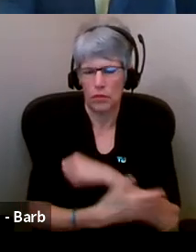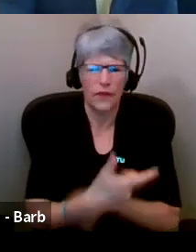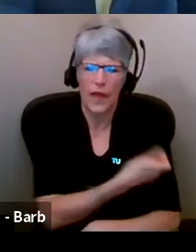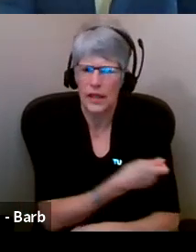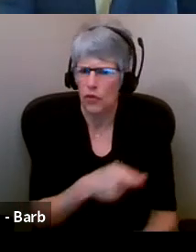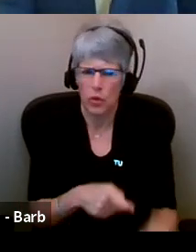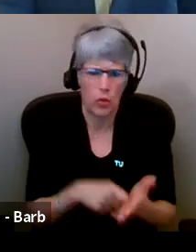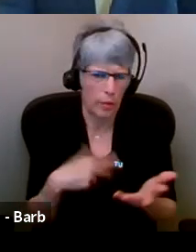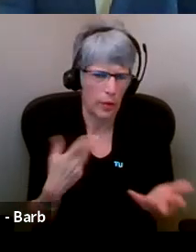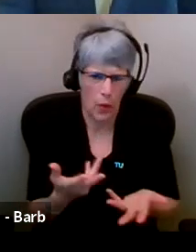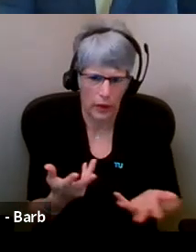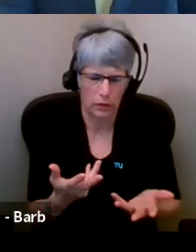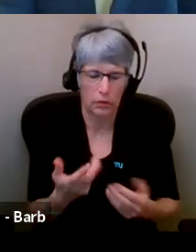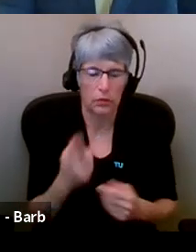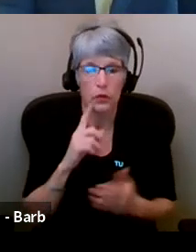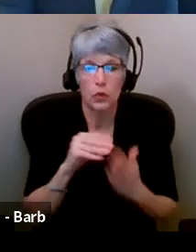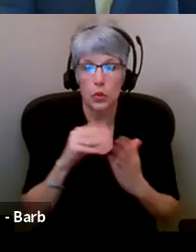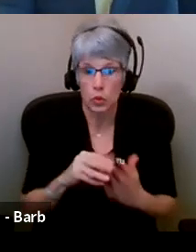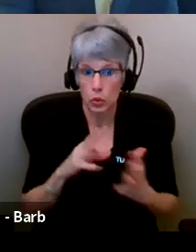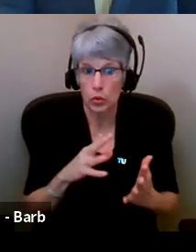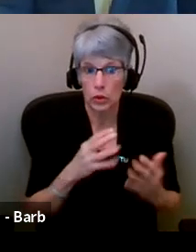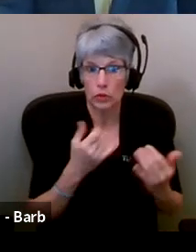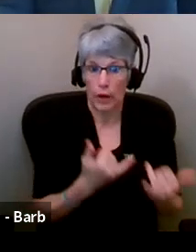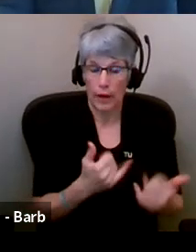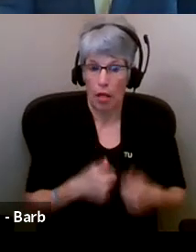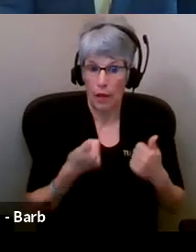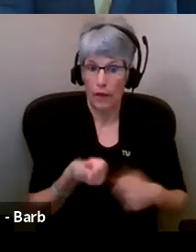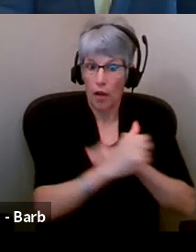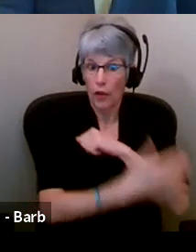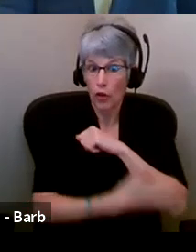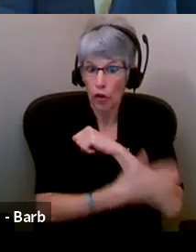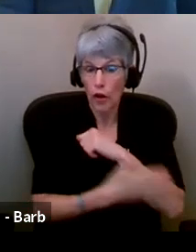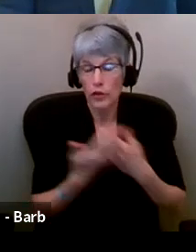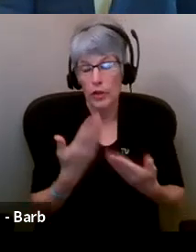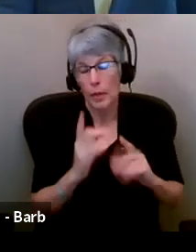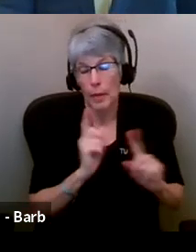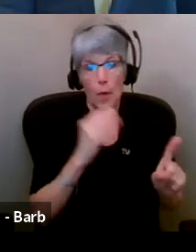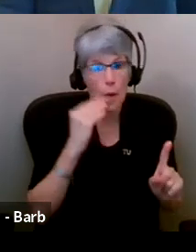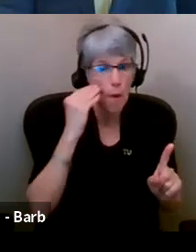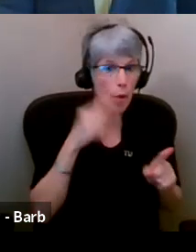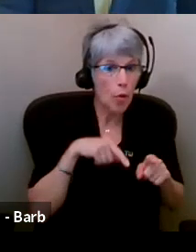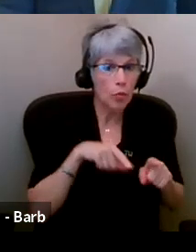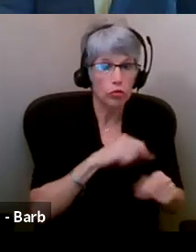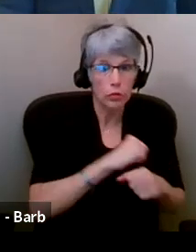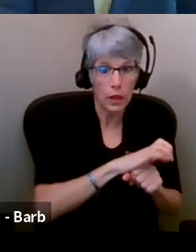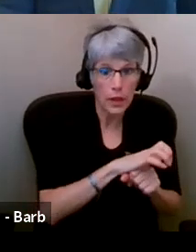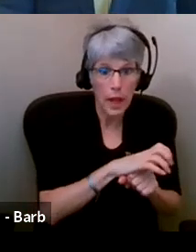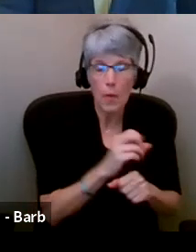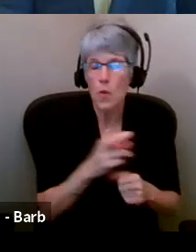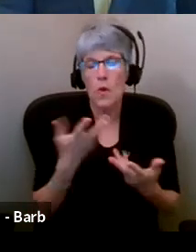individuals? Those students who are either living internationally right now, maybe they went home amid the pandemic, or who have traveled